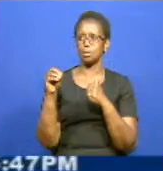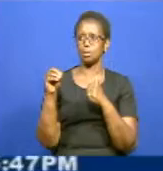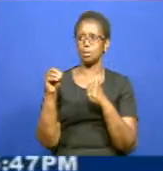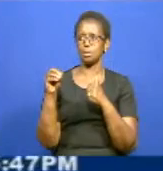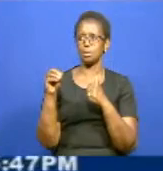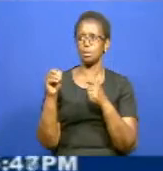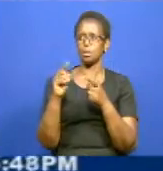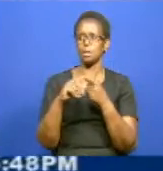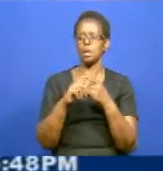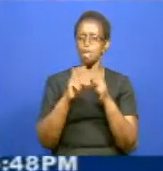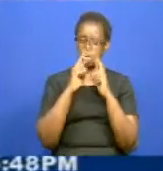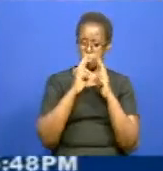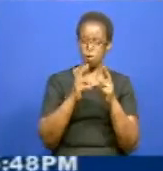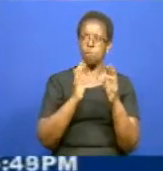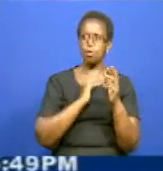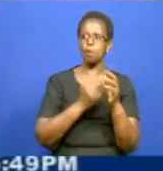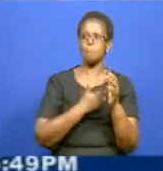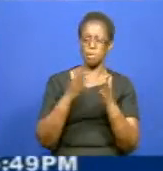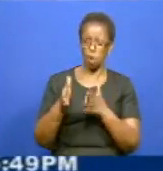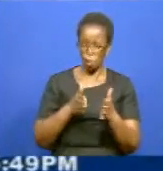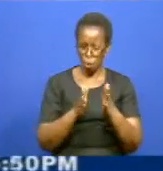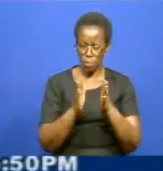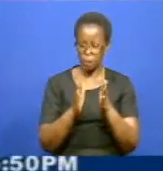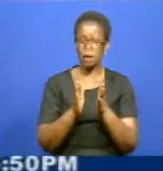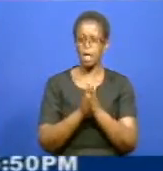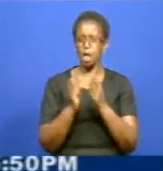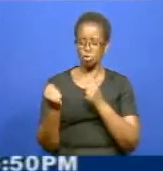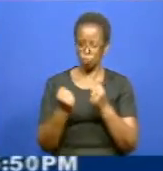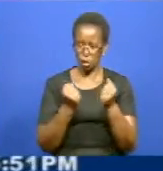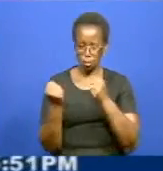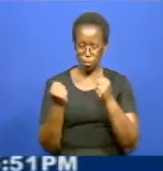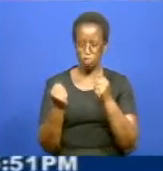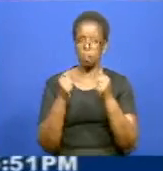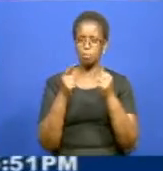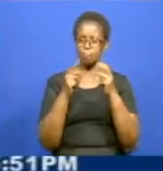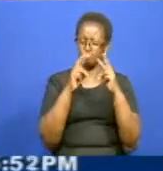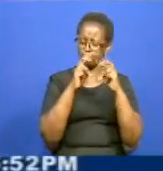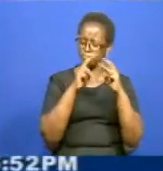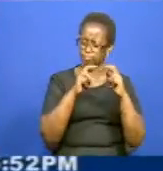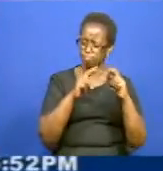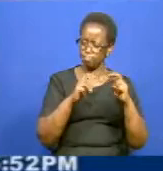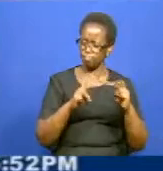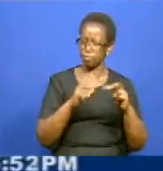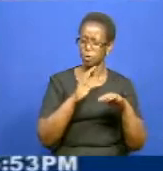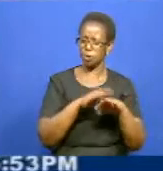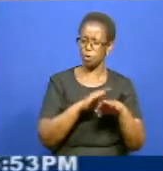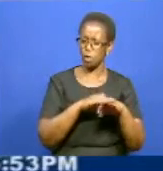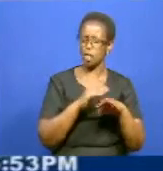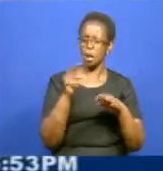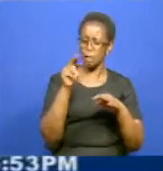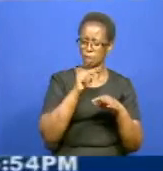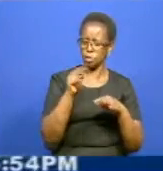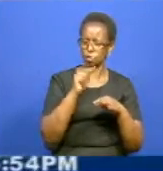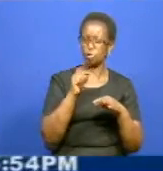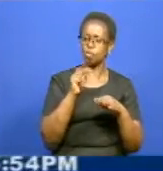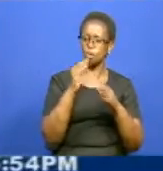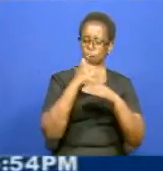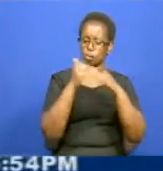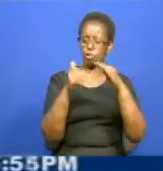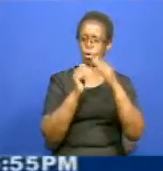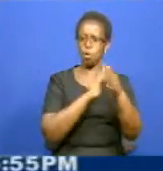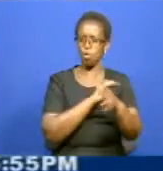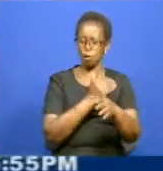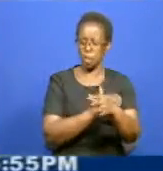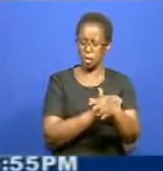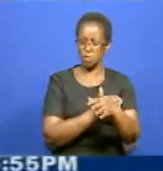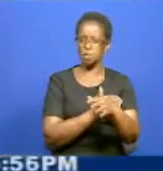of the Standing Committee on Roads and Transportation on its inquiry into the operationalization of National Construction Authority Defects